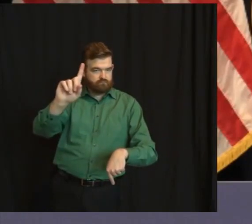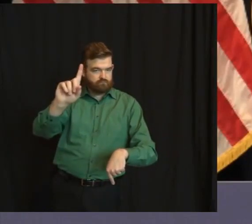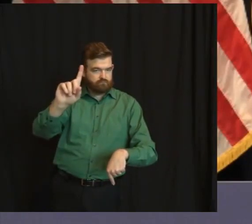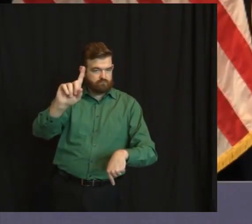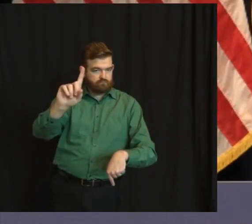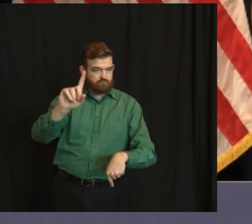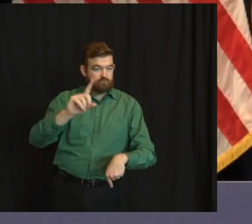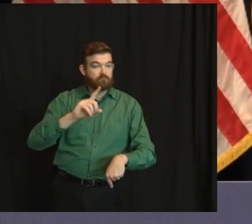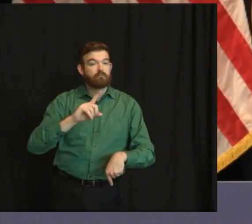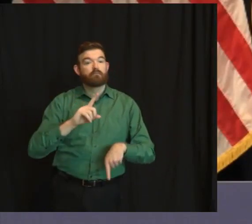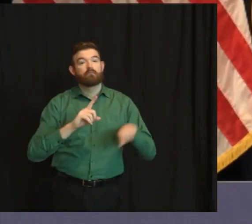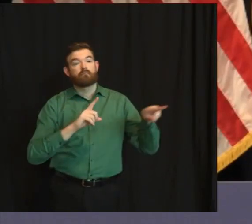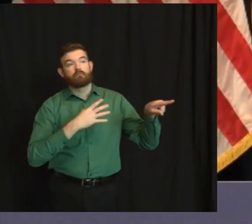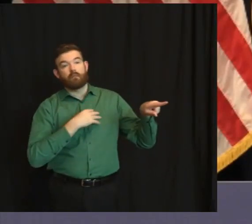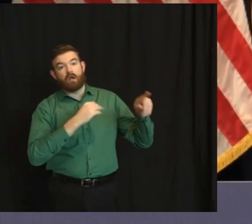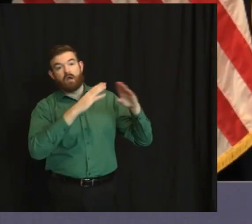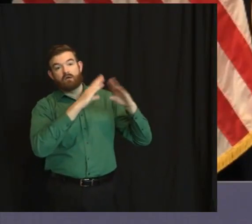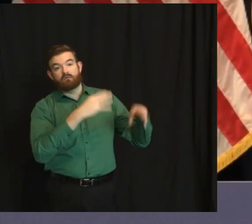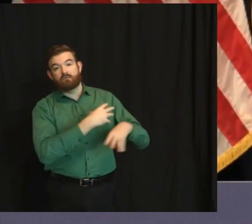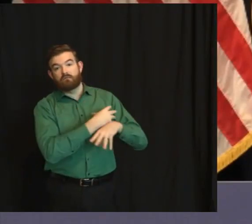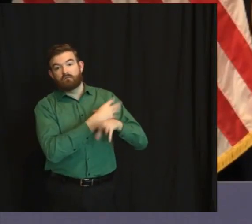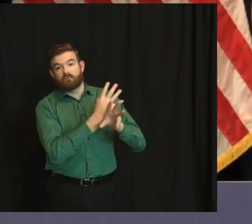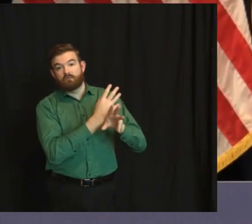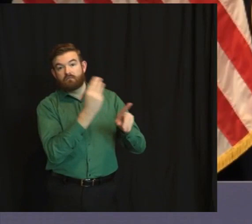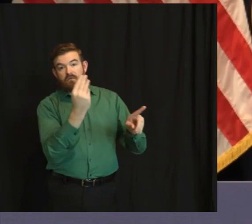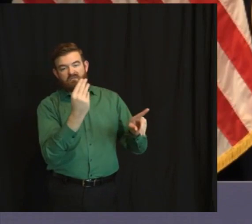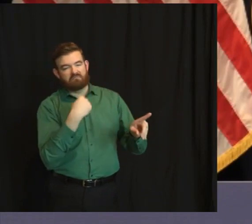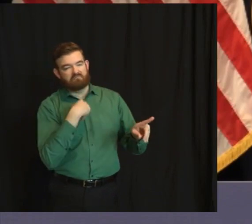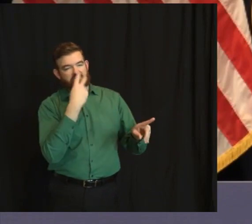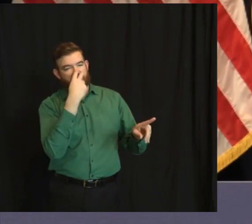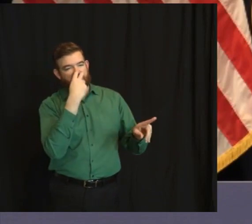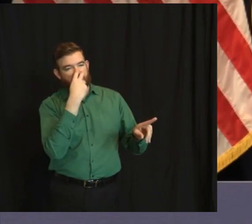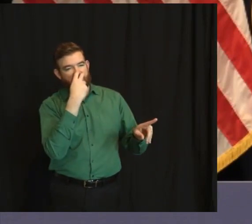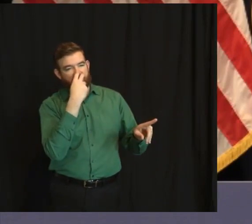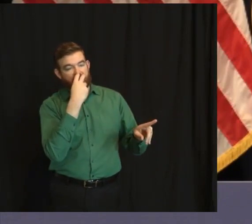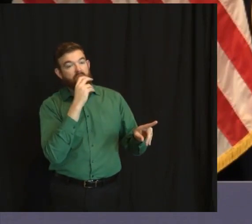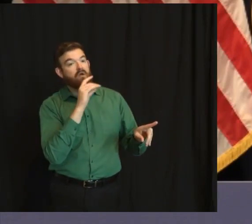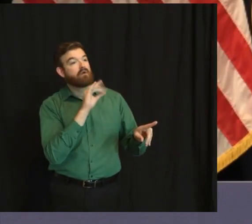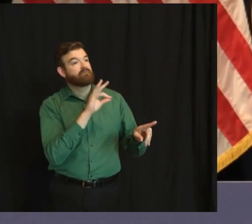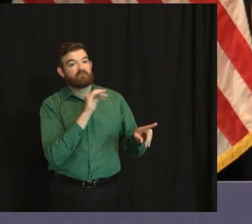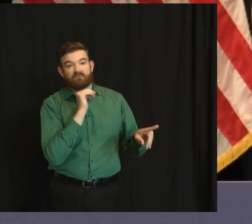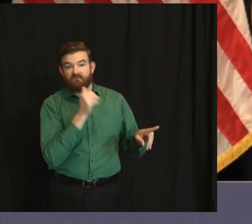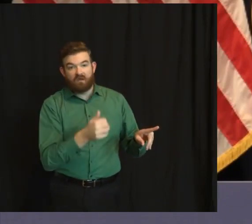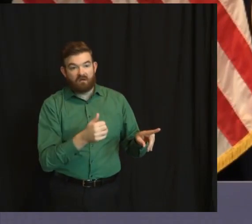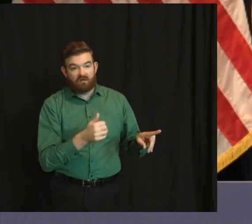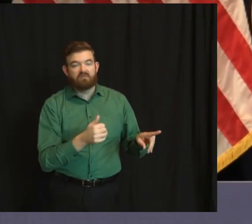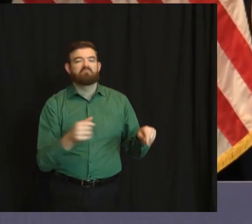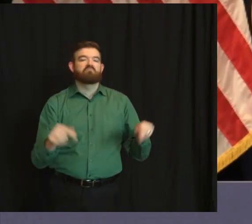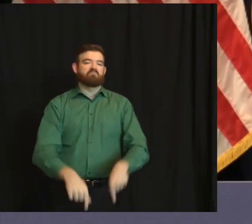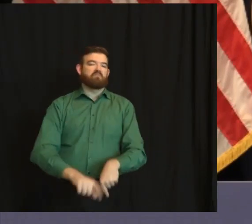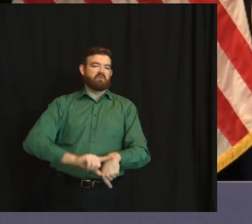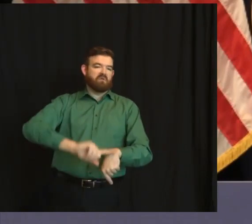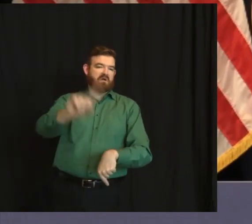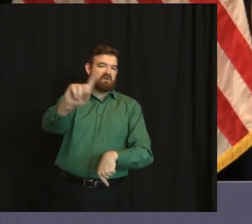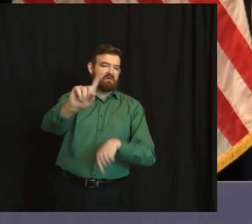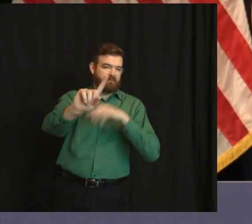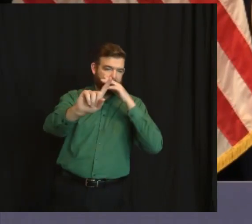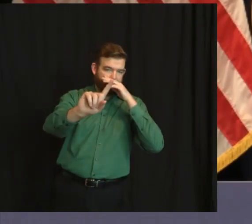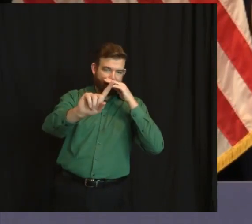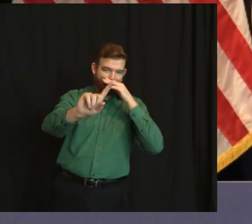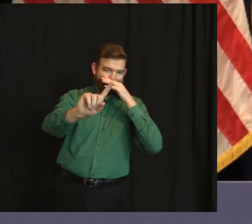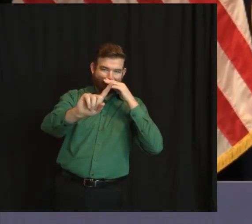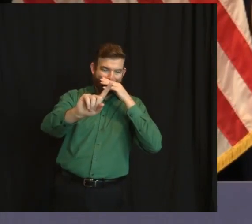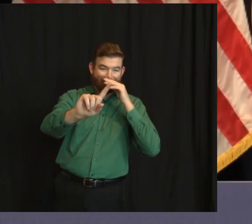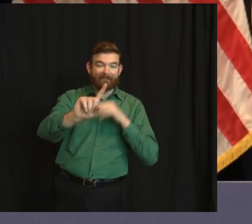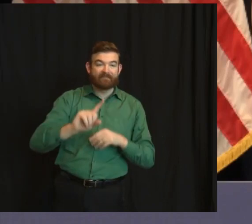There's a decent chance we won't have one on Monday. Assuming we don't, and that's the current assumption, we'll be back here at 1 o'clock. I welcomed Jared